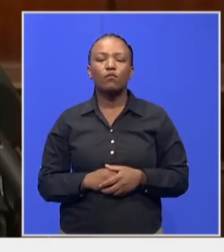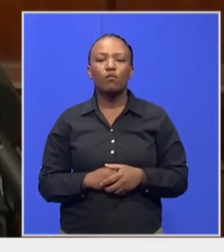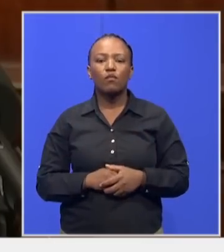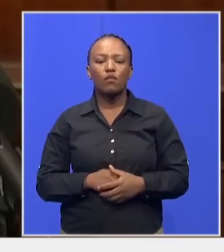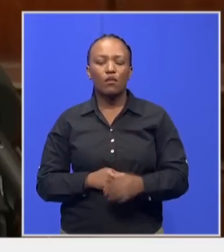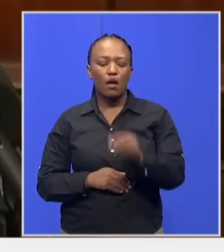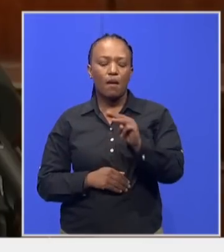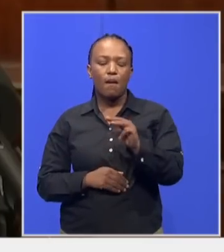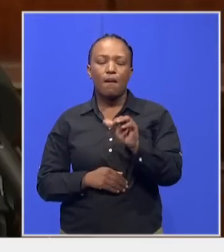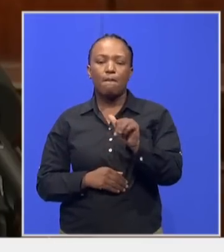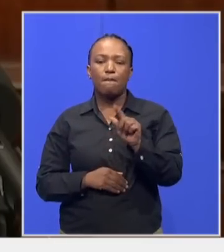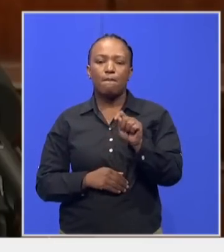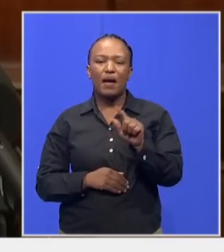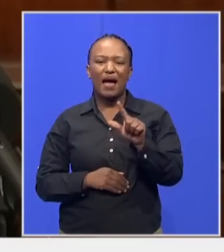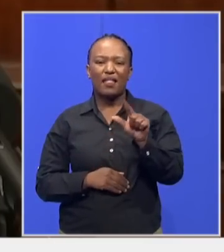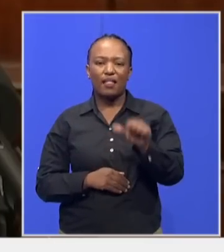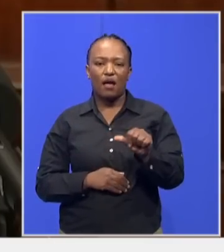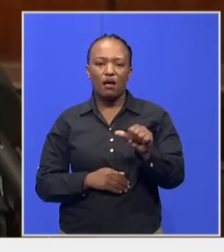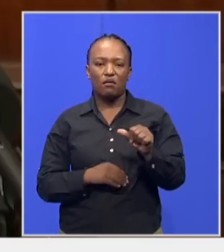first unit,